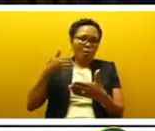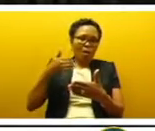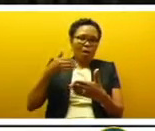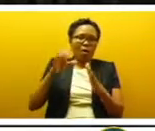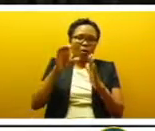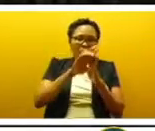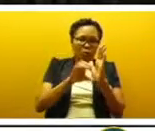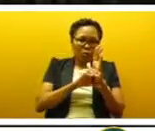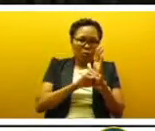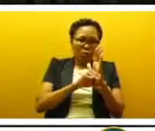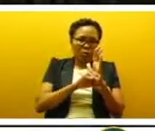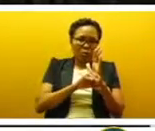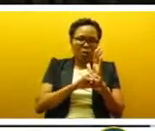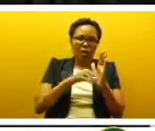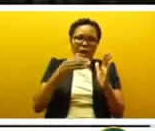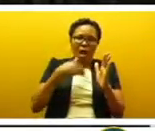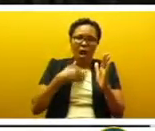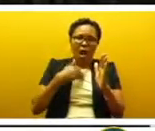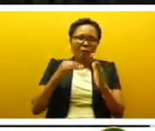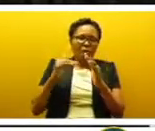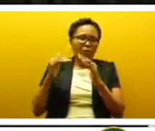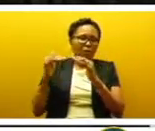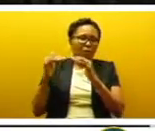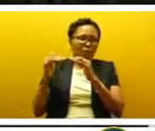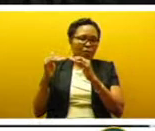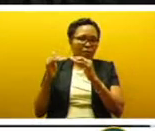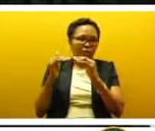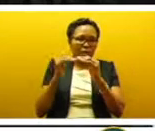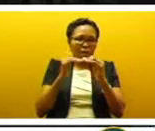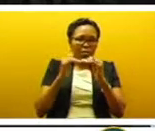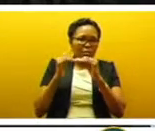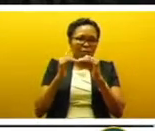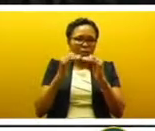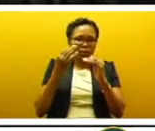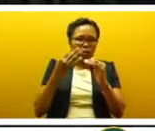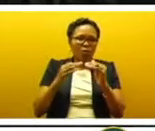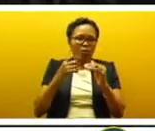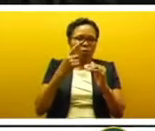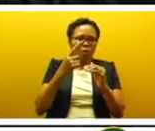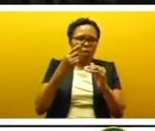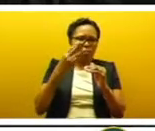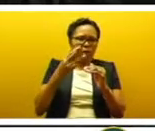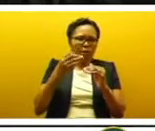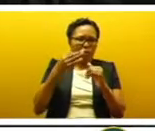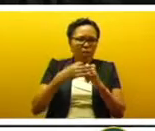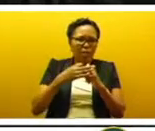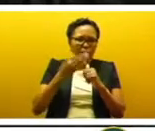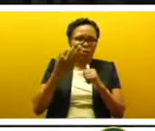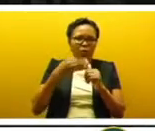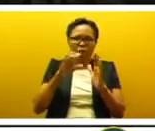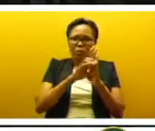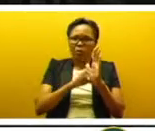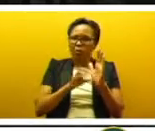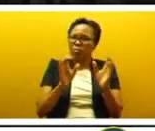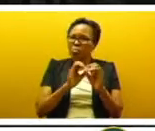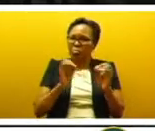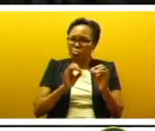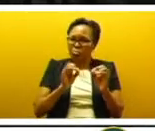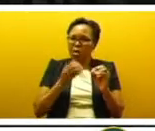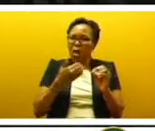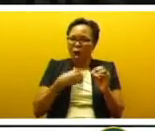Kenya did not have an equivalent of 138 of the constitution. There is that distinction